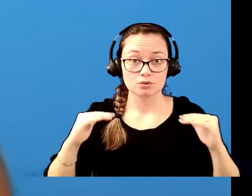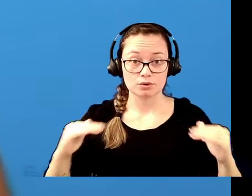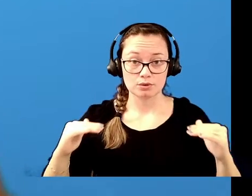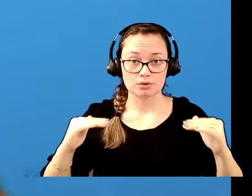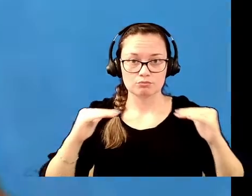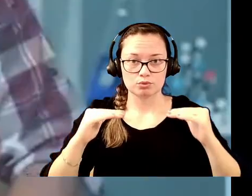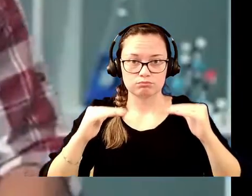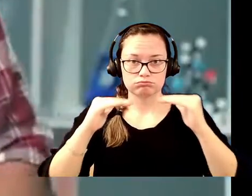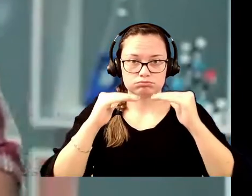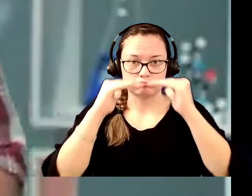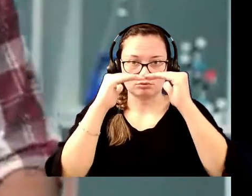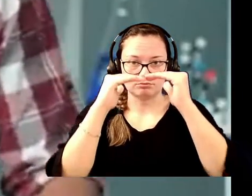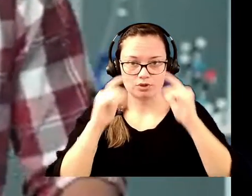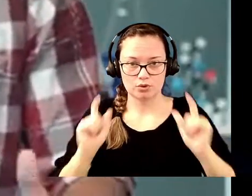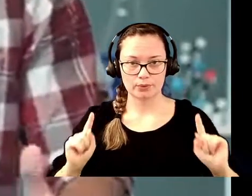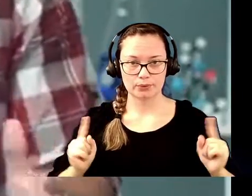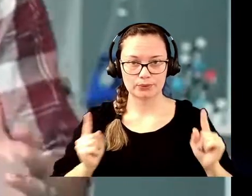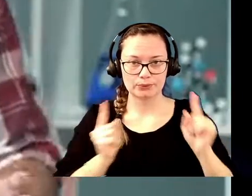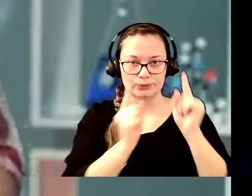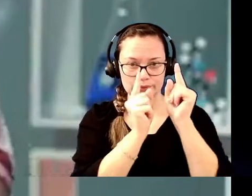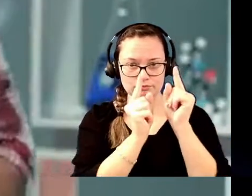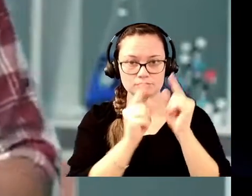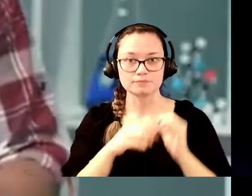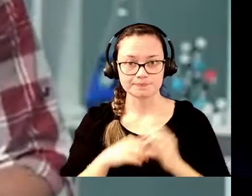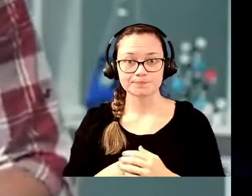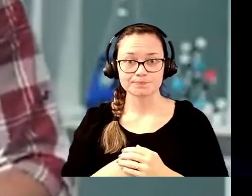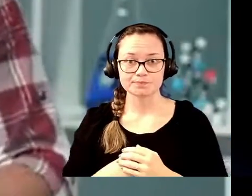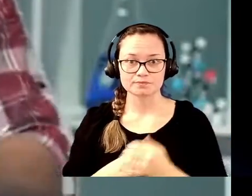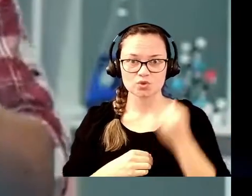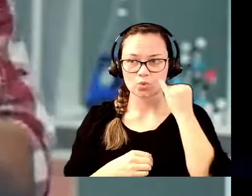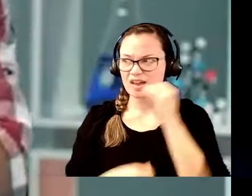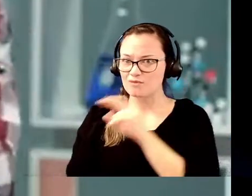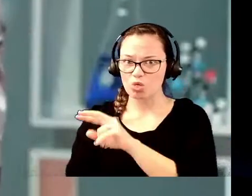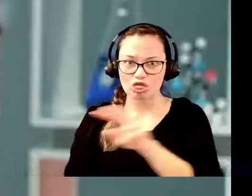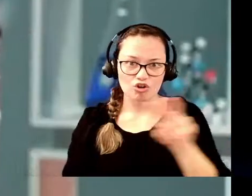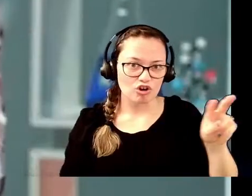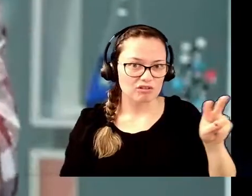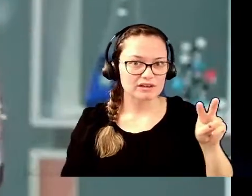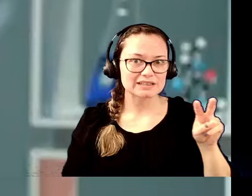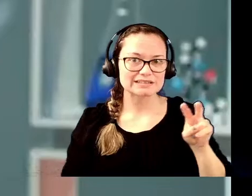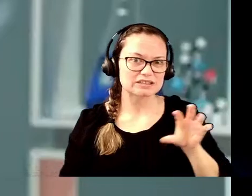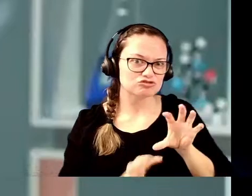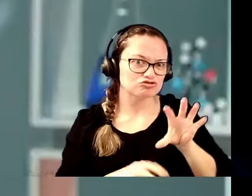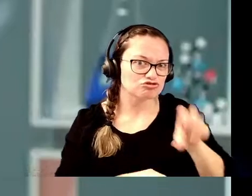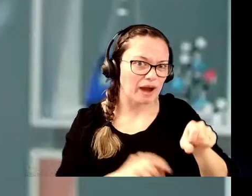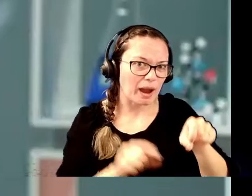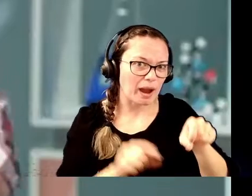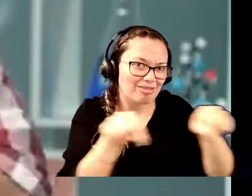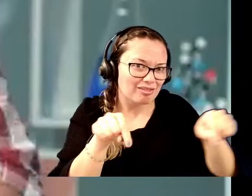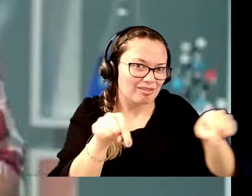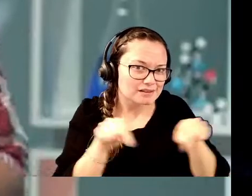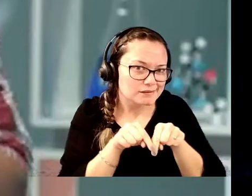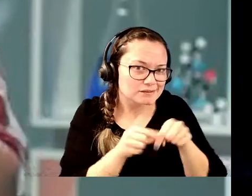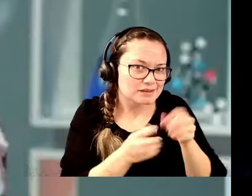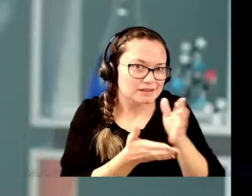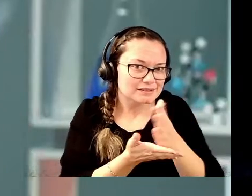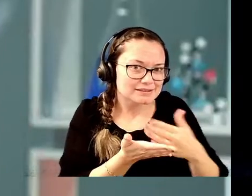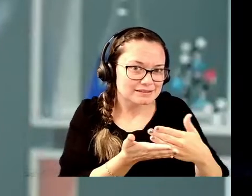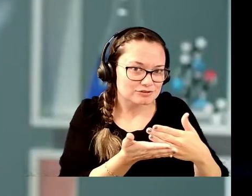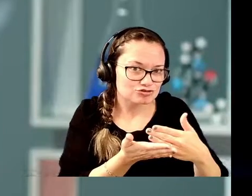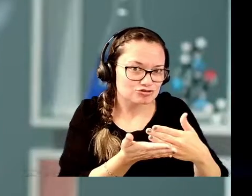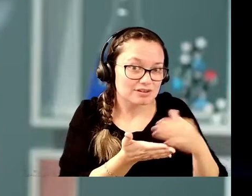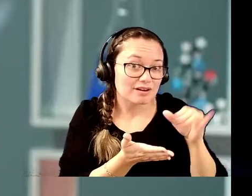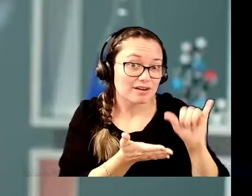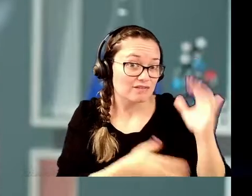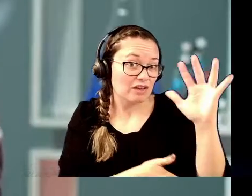producers, they're there, but what we're saying is, if we were to look around and say, let's grab a little section of this forest and weigh all